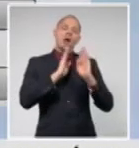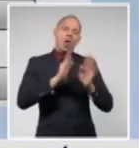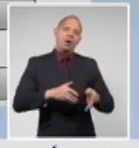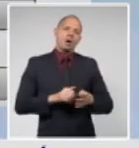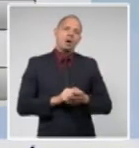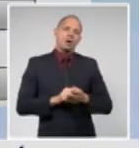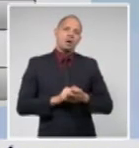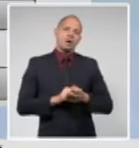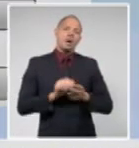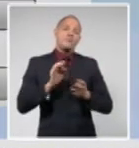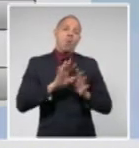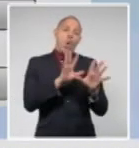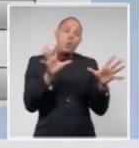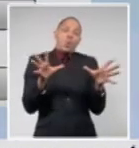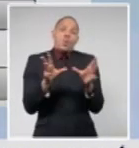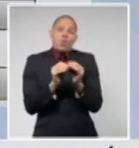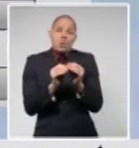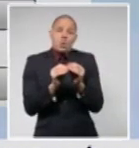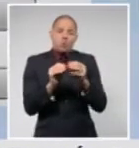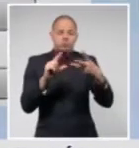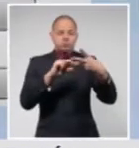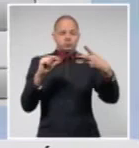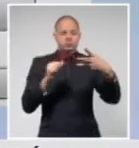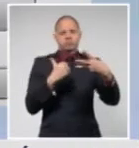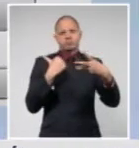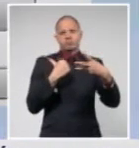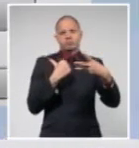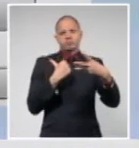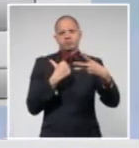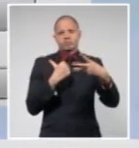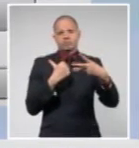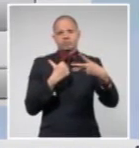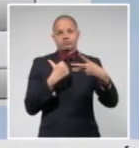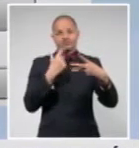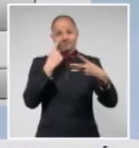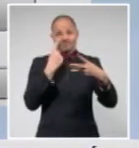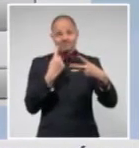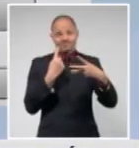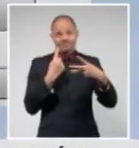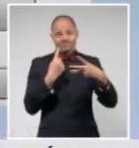903,991 COVID-19 fatalities and a mortality rate of